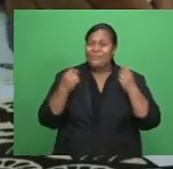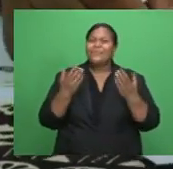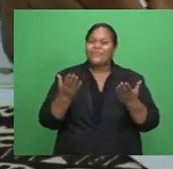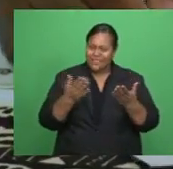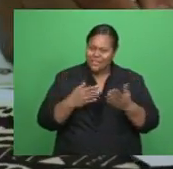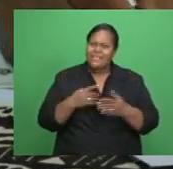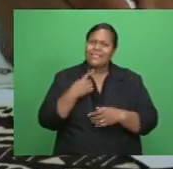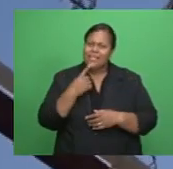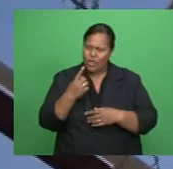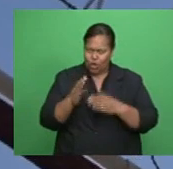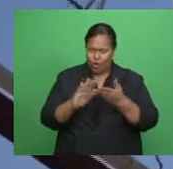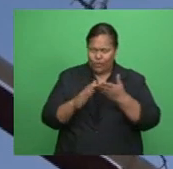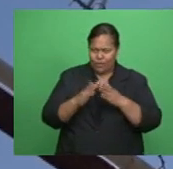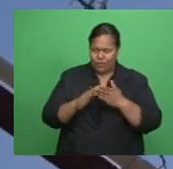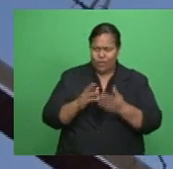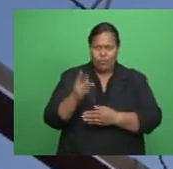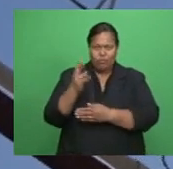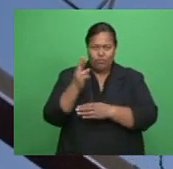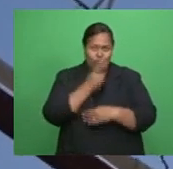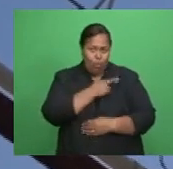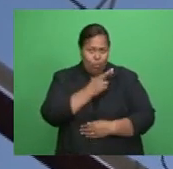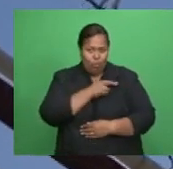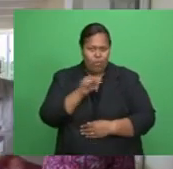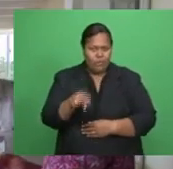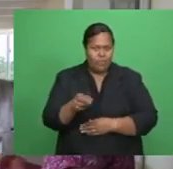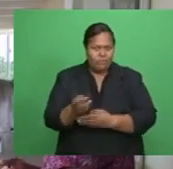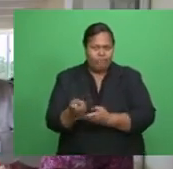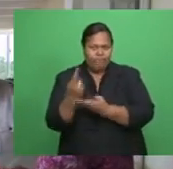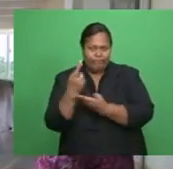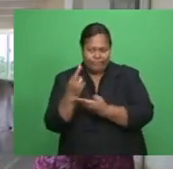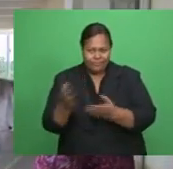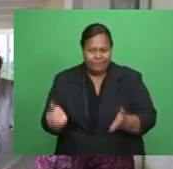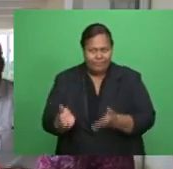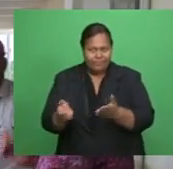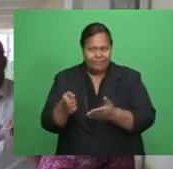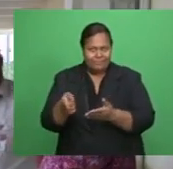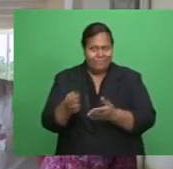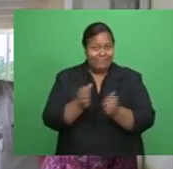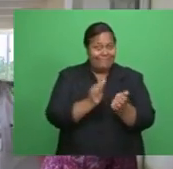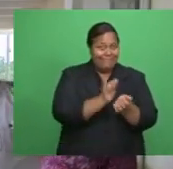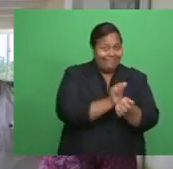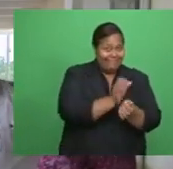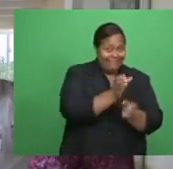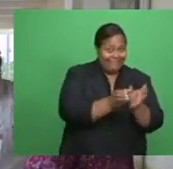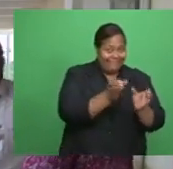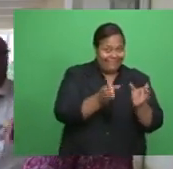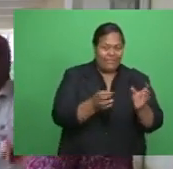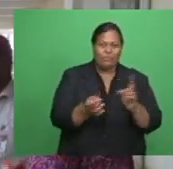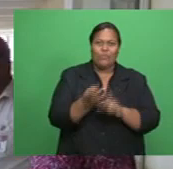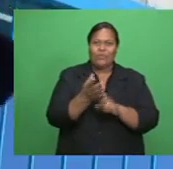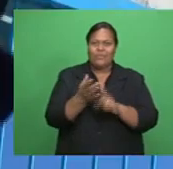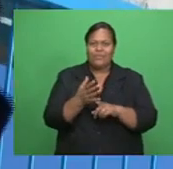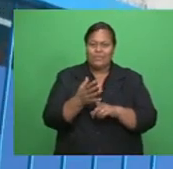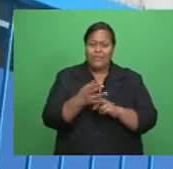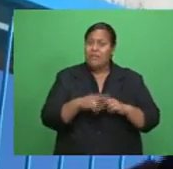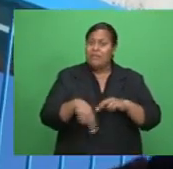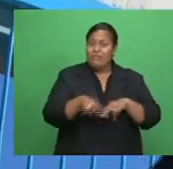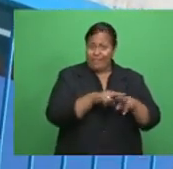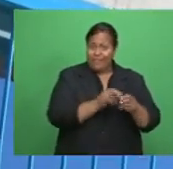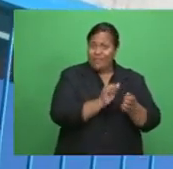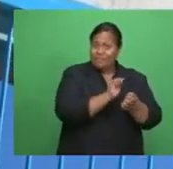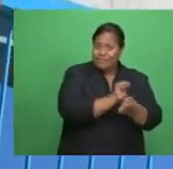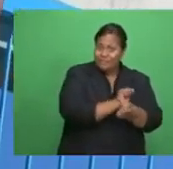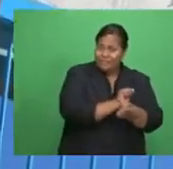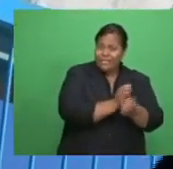role in the rehabilitation of inmates is crucial. I think the Fiji Corrections Service cannot handle this alone. It needs the help of